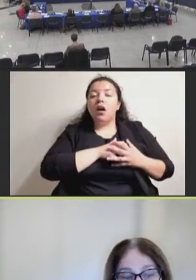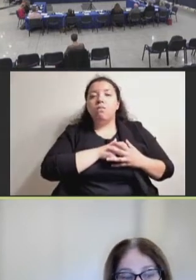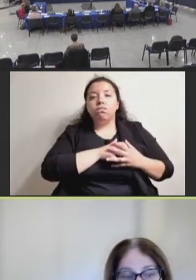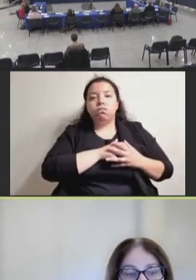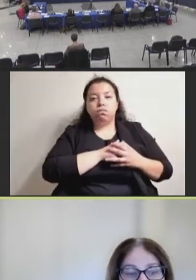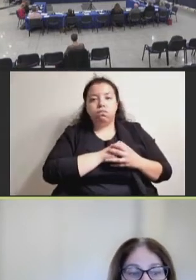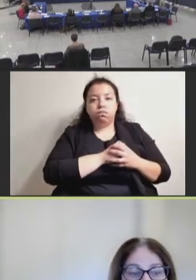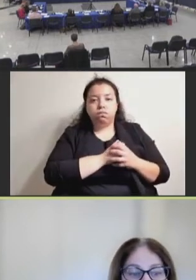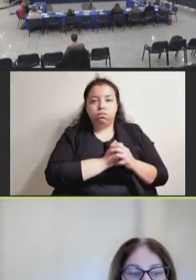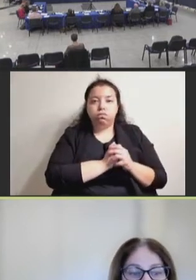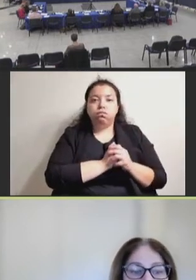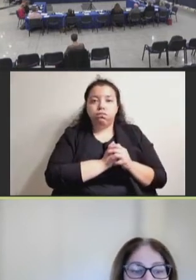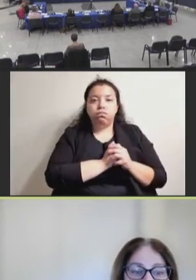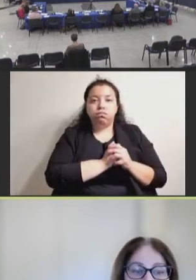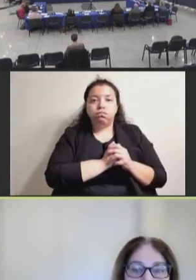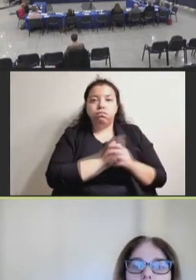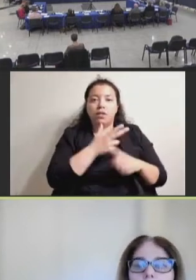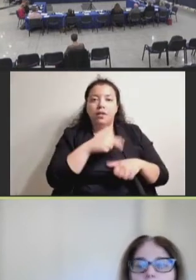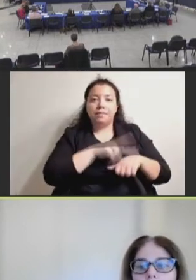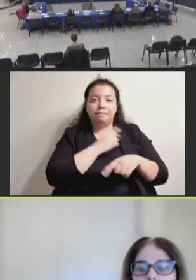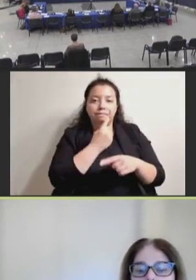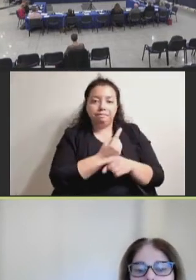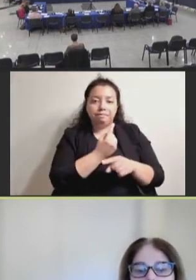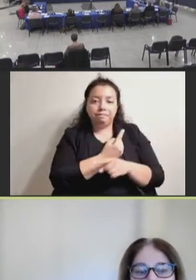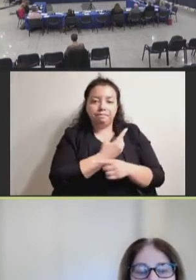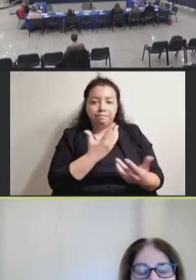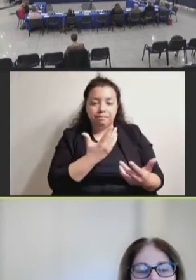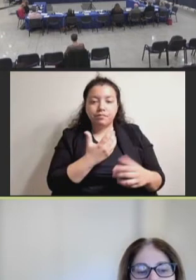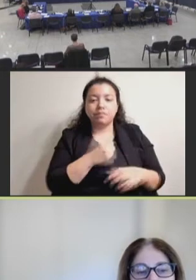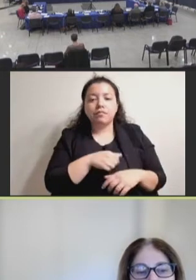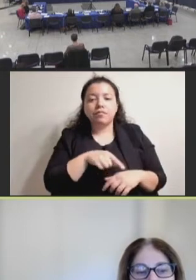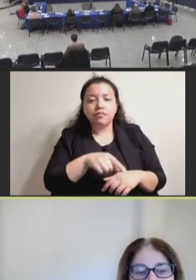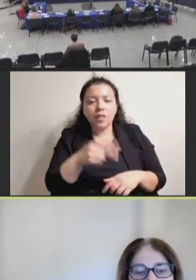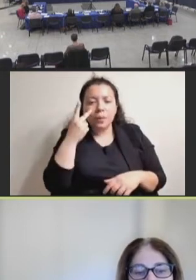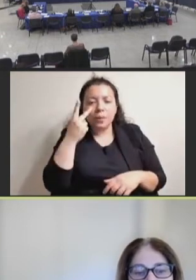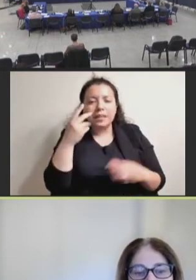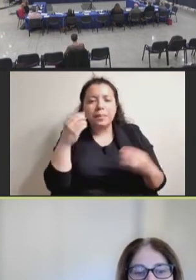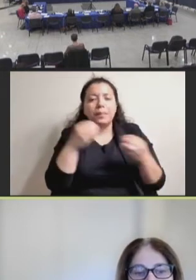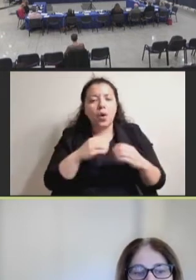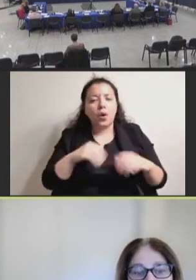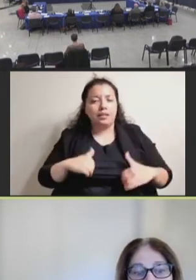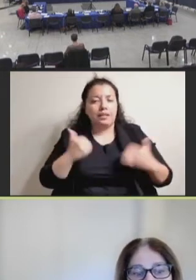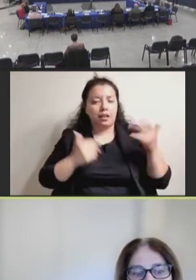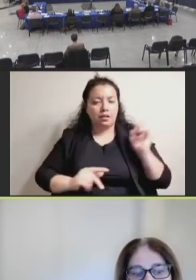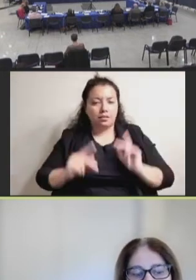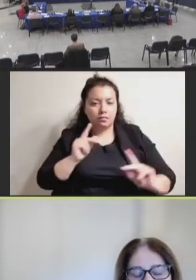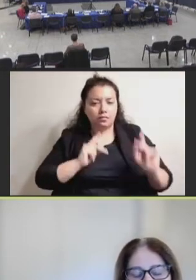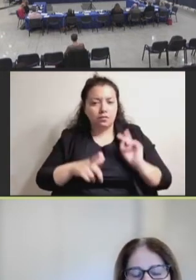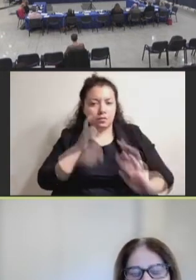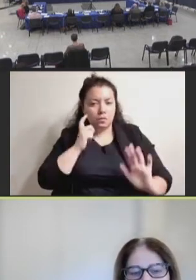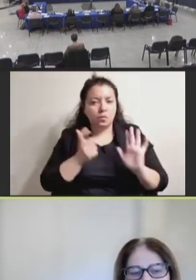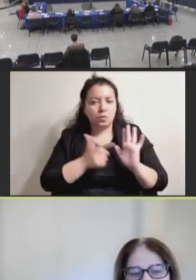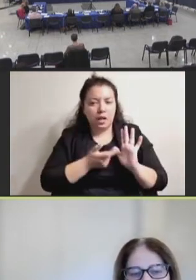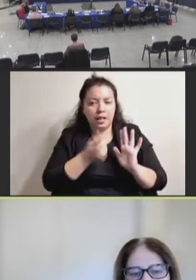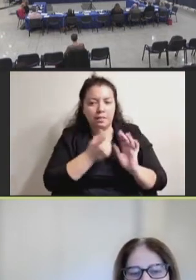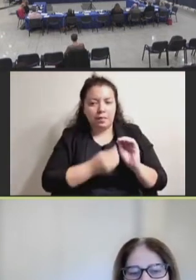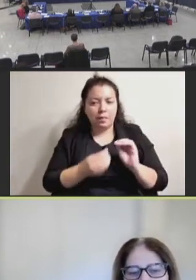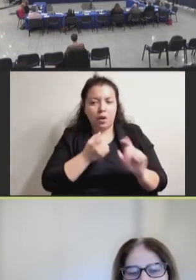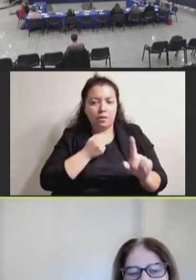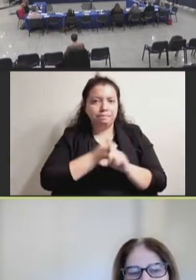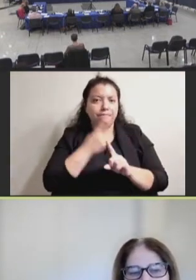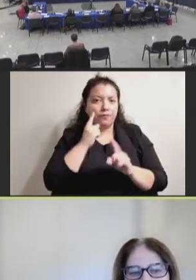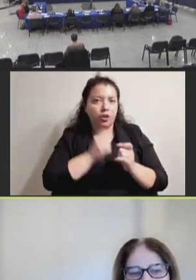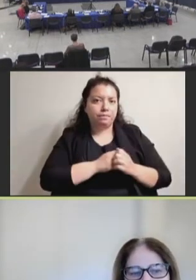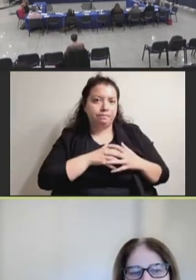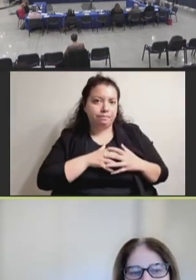in this case, it's 0 to 4, it looks like, in the younger individuals of confirmed myocarditis and pericarditis. Next slide.